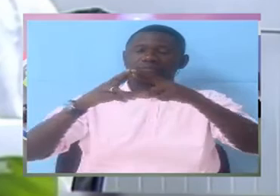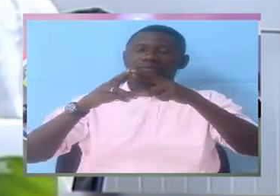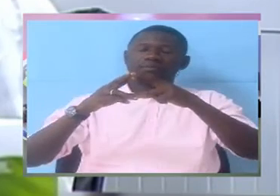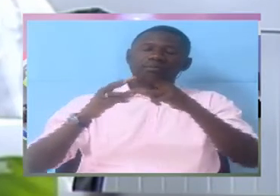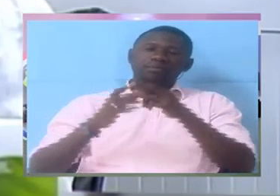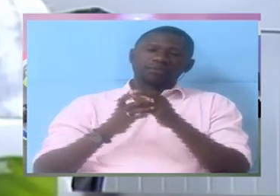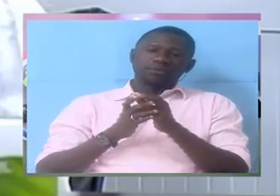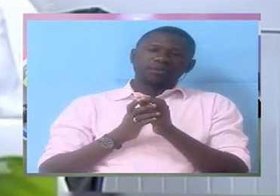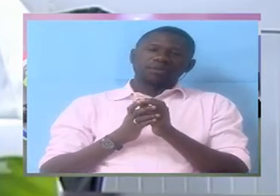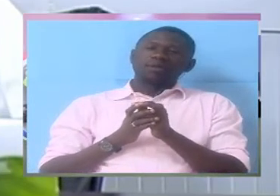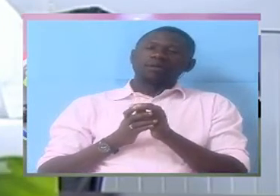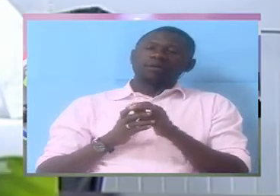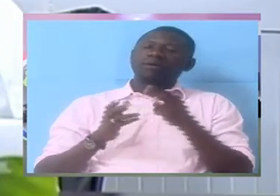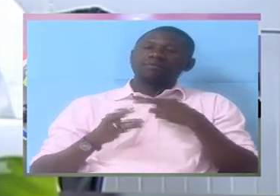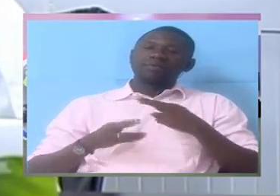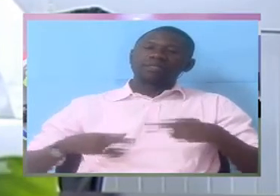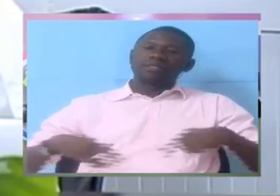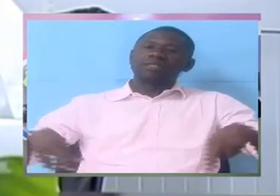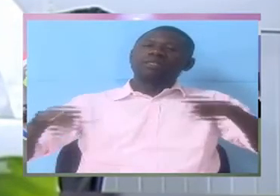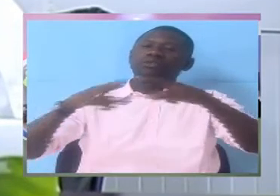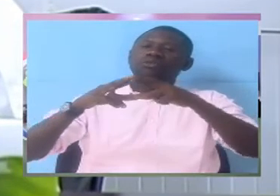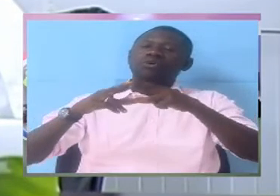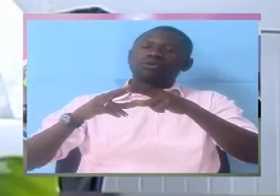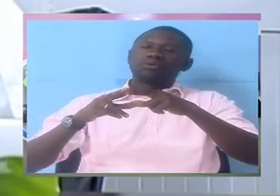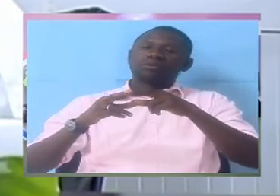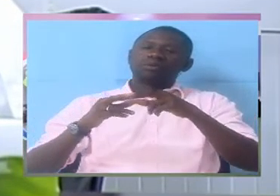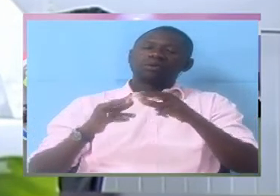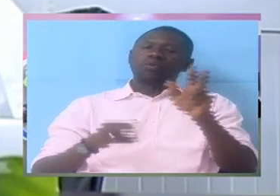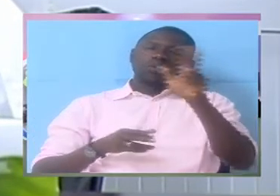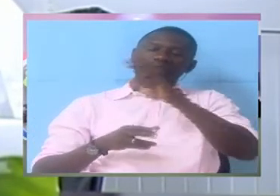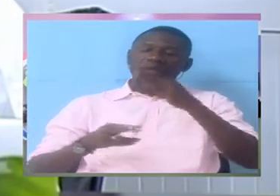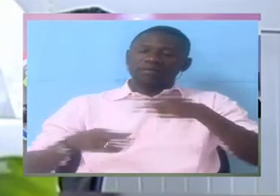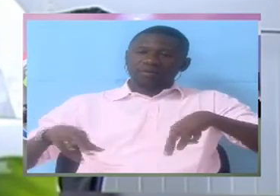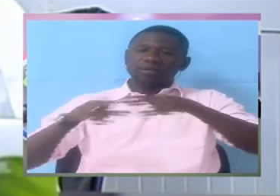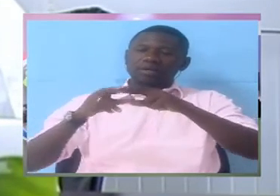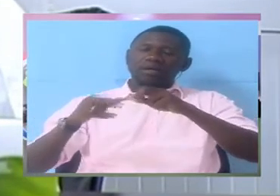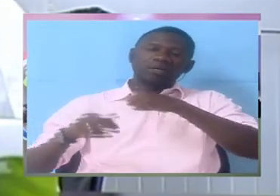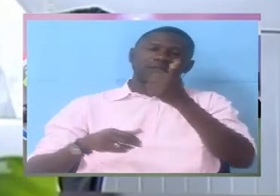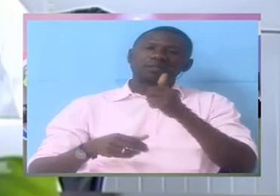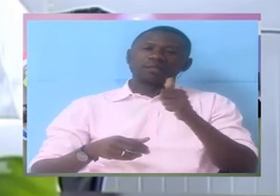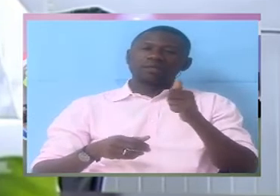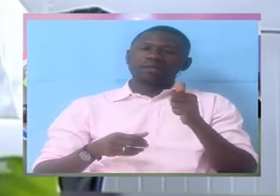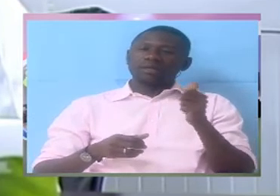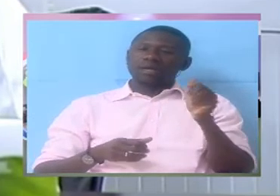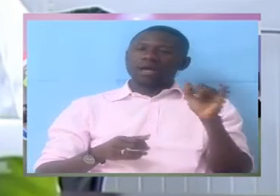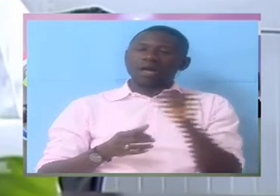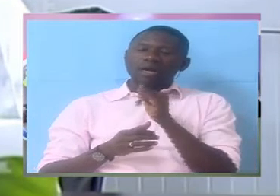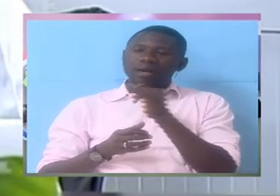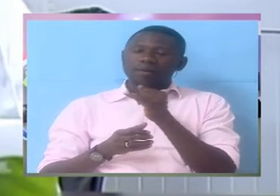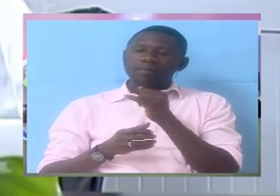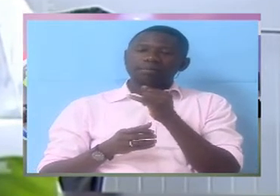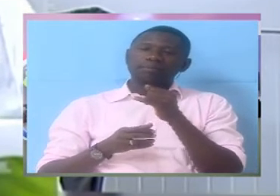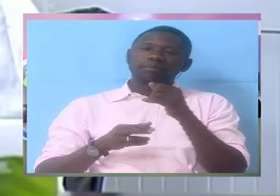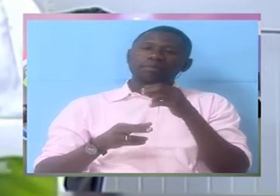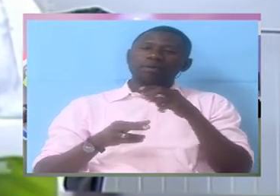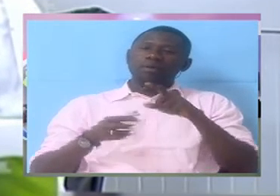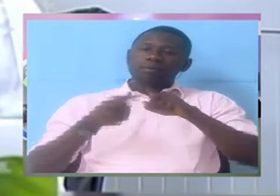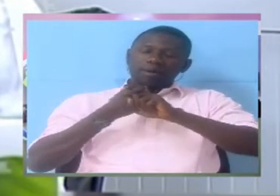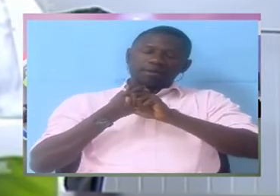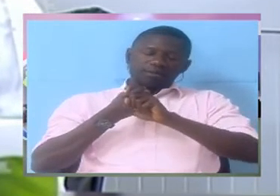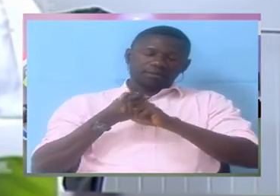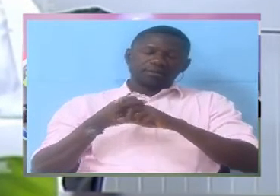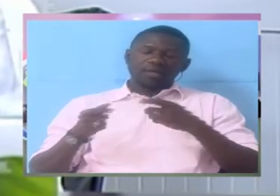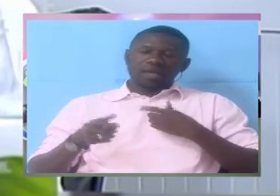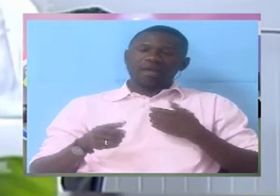Maghreb. Ntele marta fana mo nyin tundola anin Arabul fongola tundola. I have counterparts in France. Do